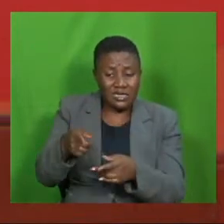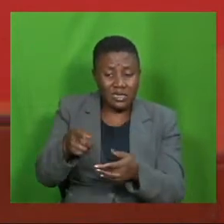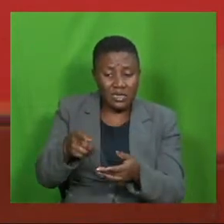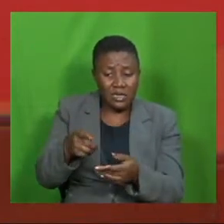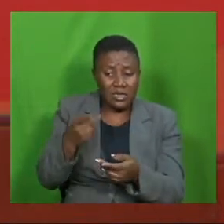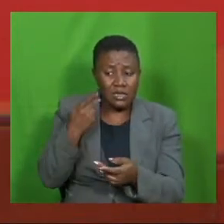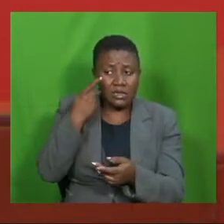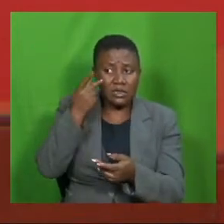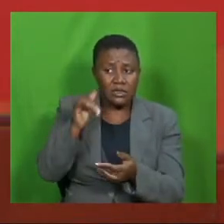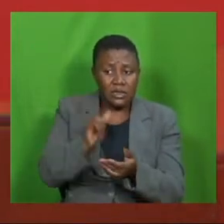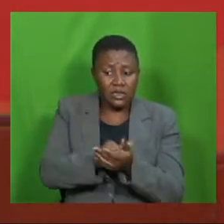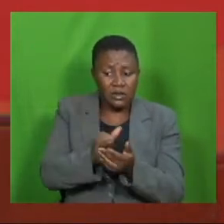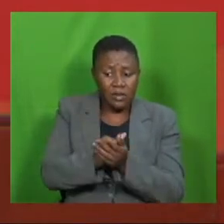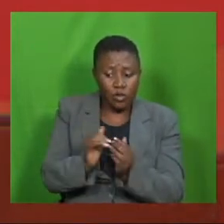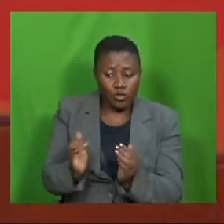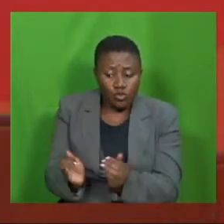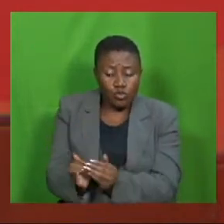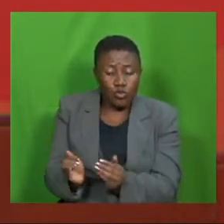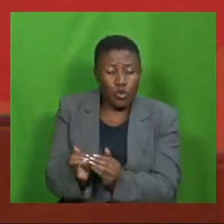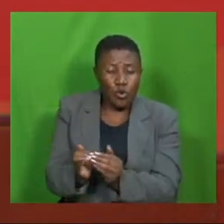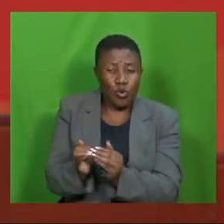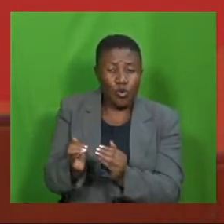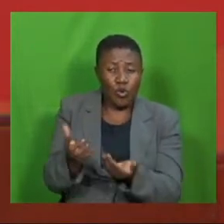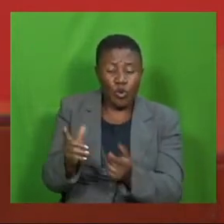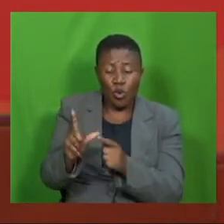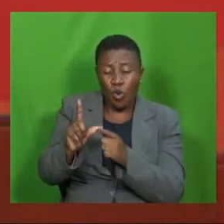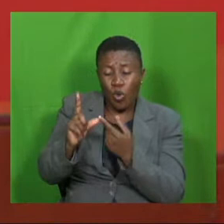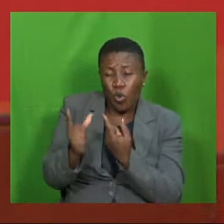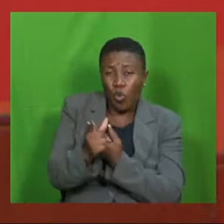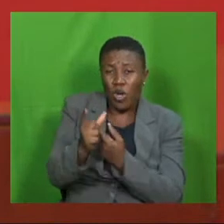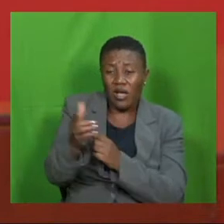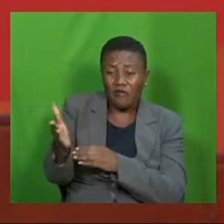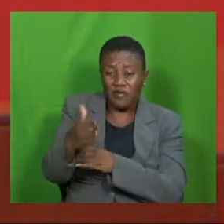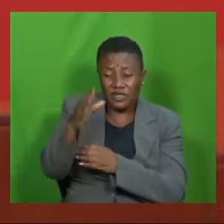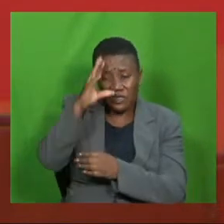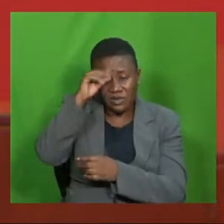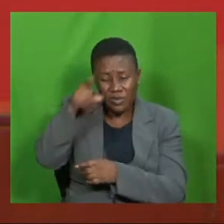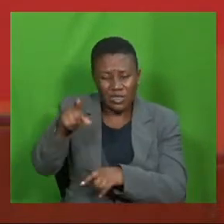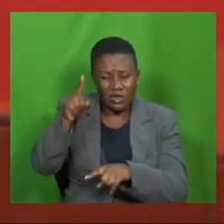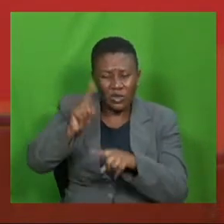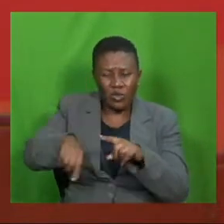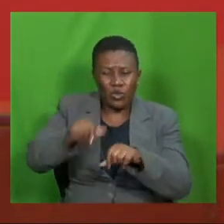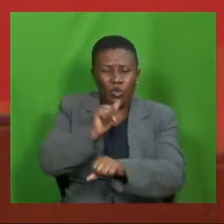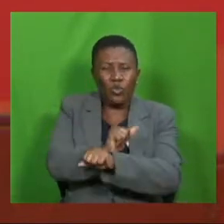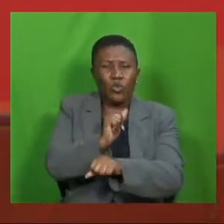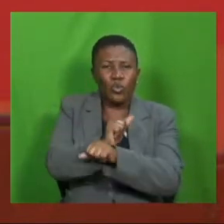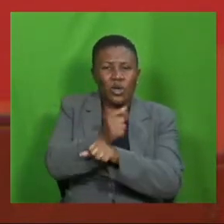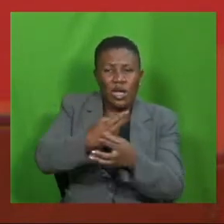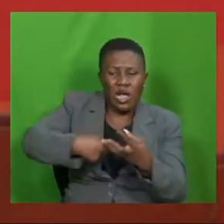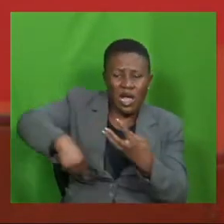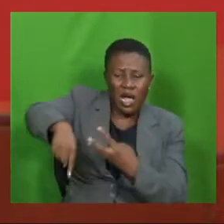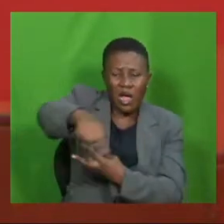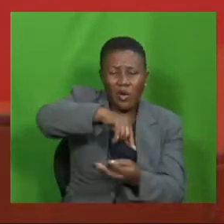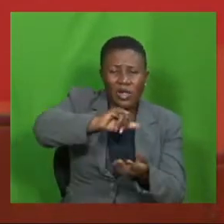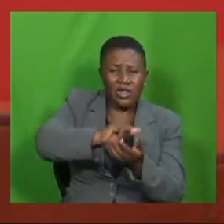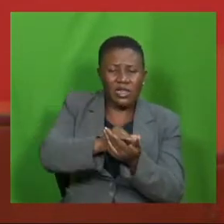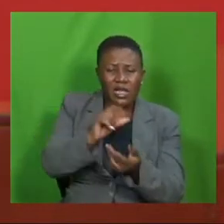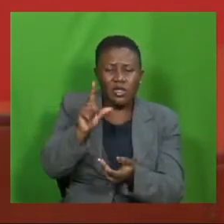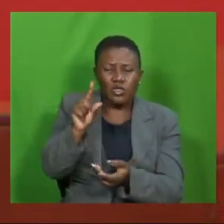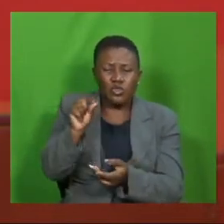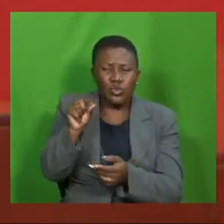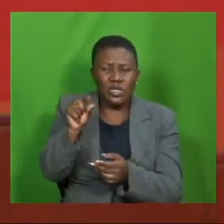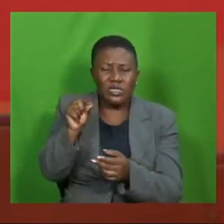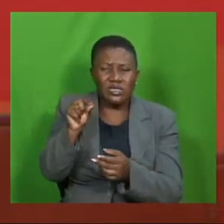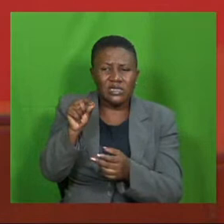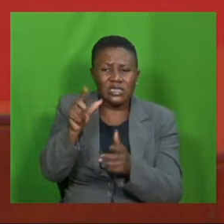peasant fishermen are not able to fish around or within the 20 nautical miles of the port area. Has this